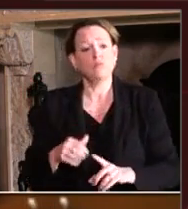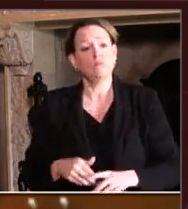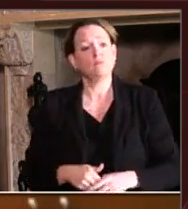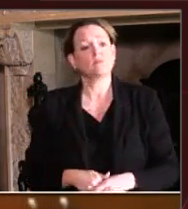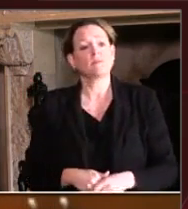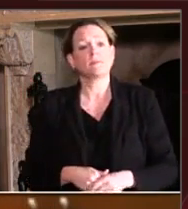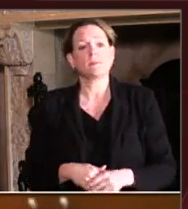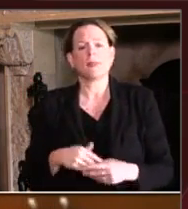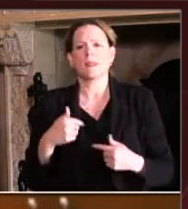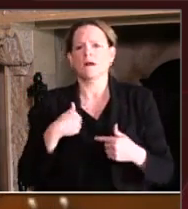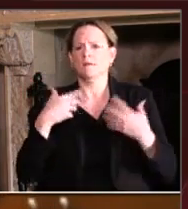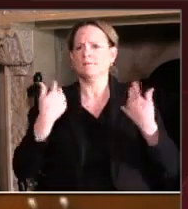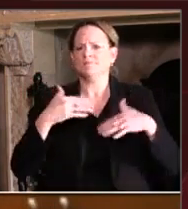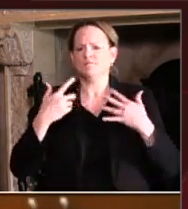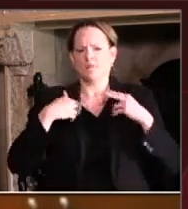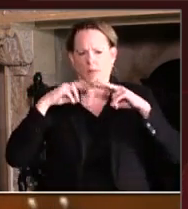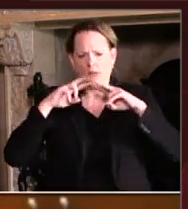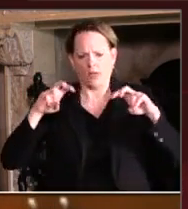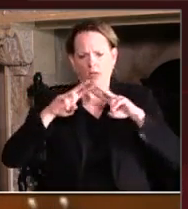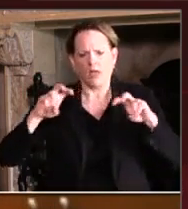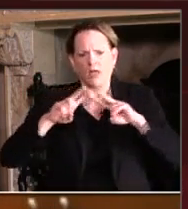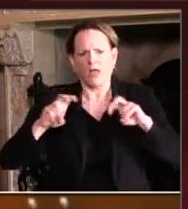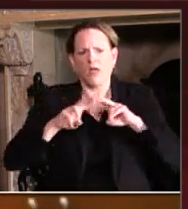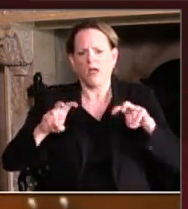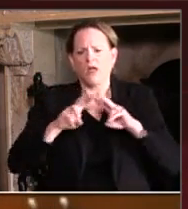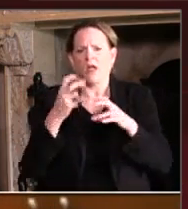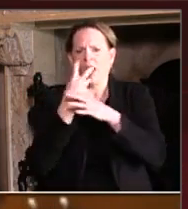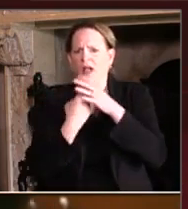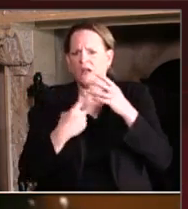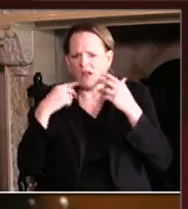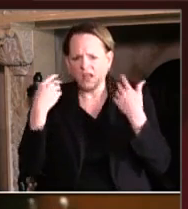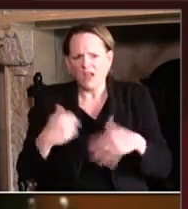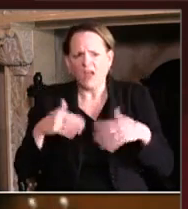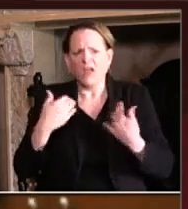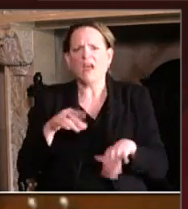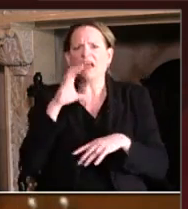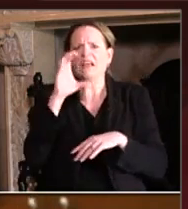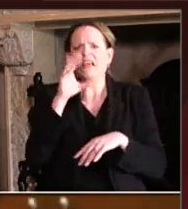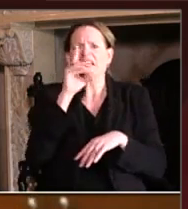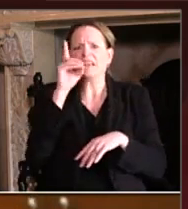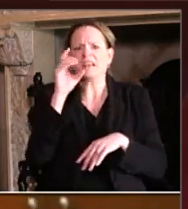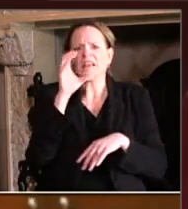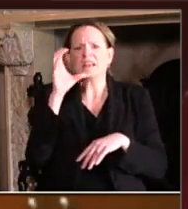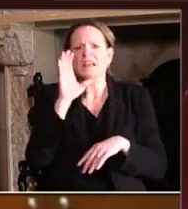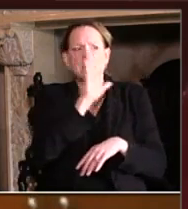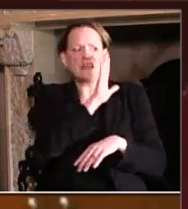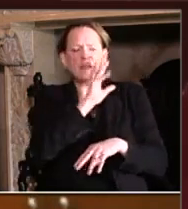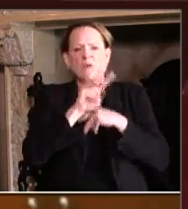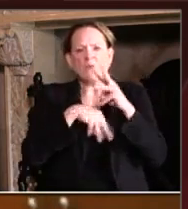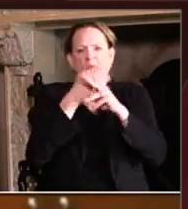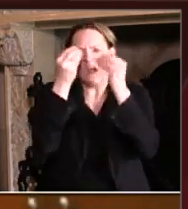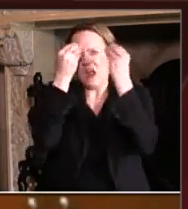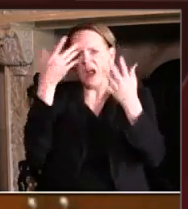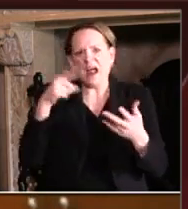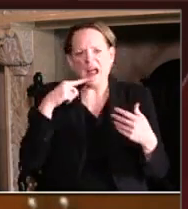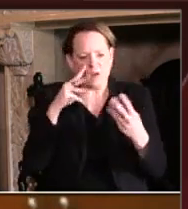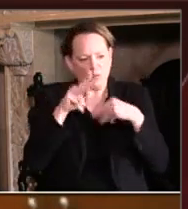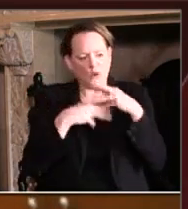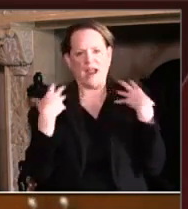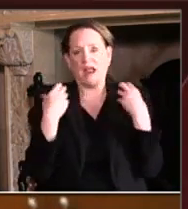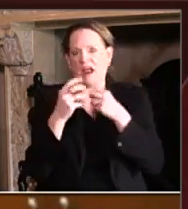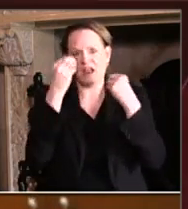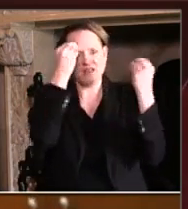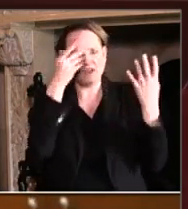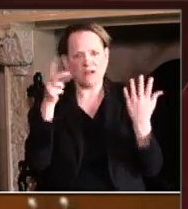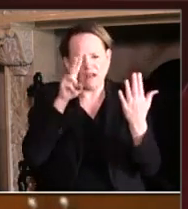CDC and WHO updates and COVID dashboards and immersed in conference calls with other like entities, trying to